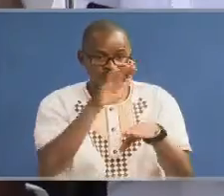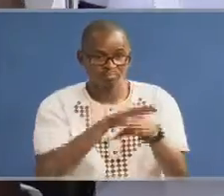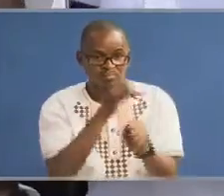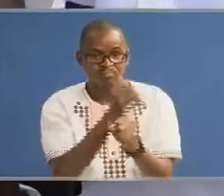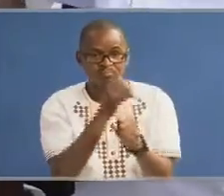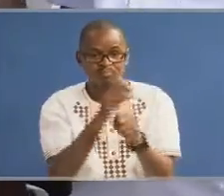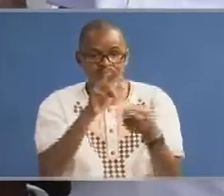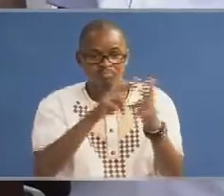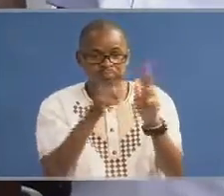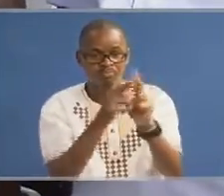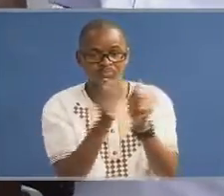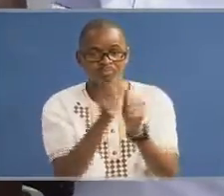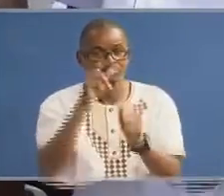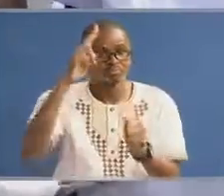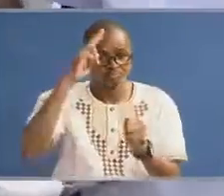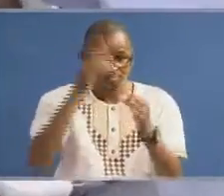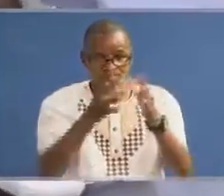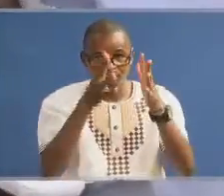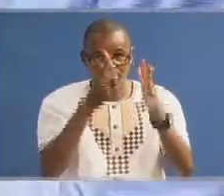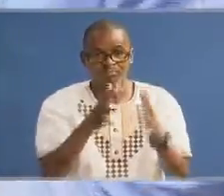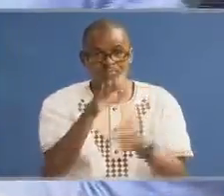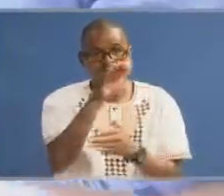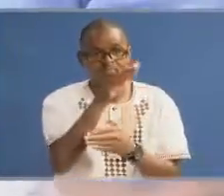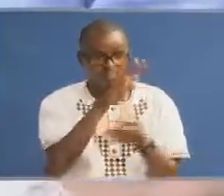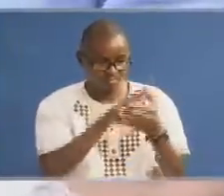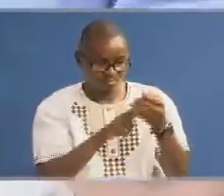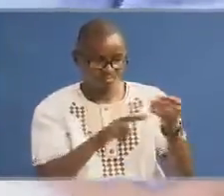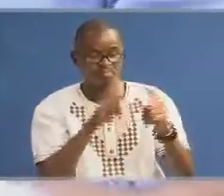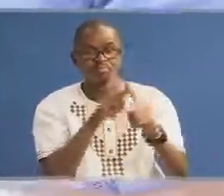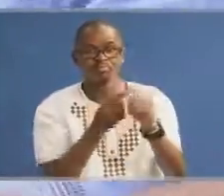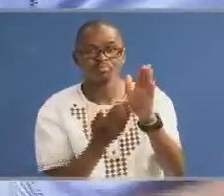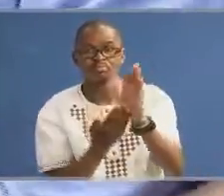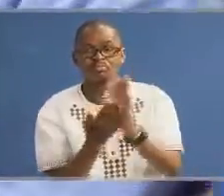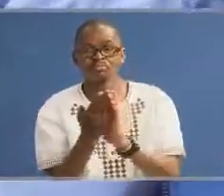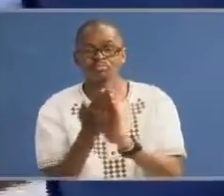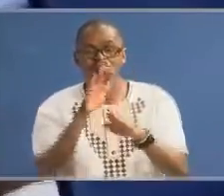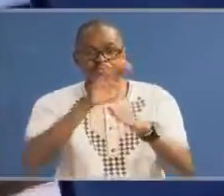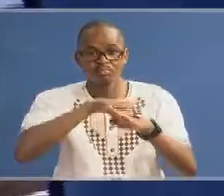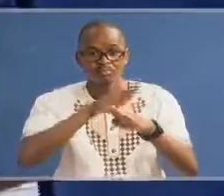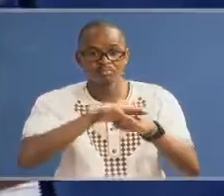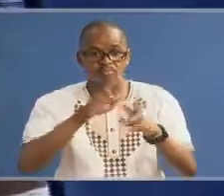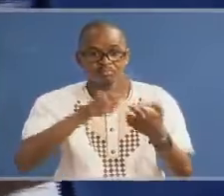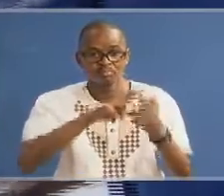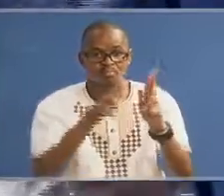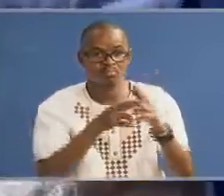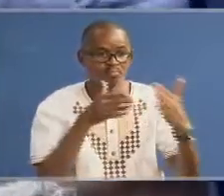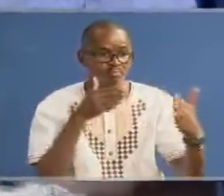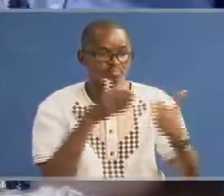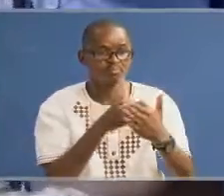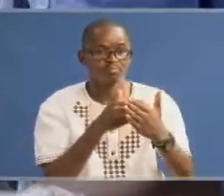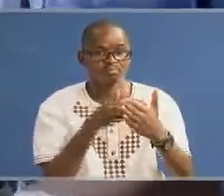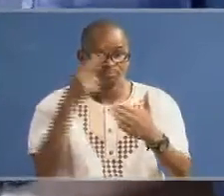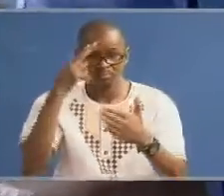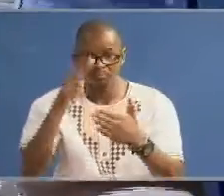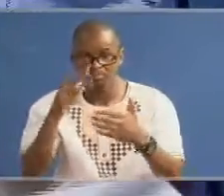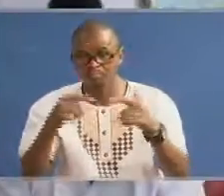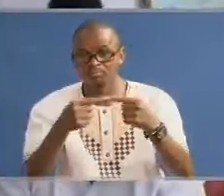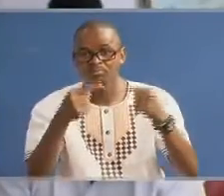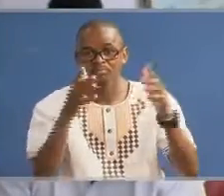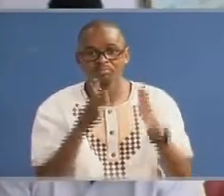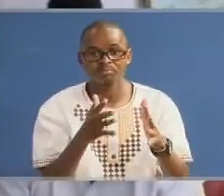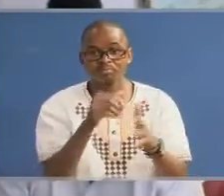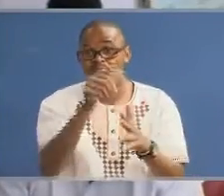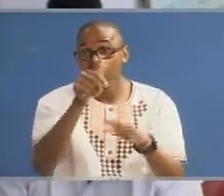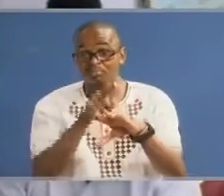working relationship with the police officers, urging both parties to develop cordial relationship and stop seeing each other's enemies.